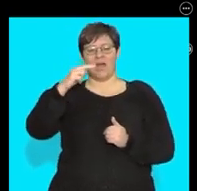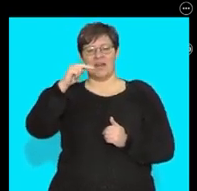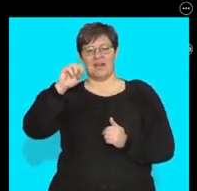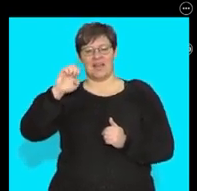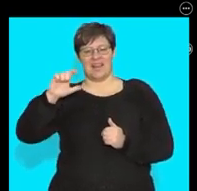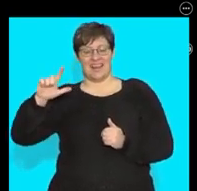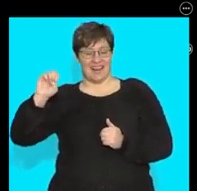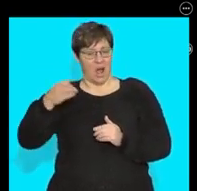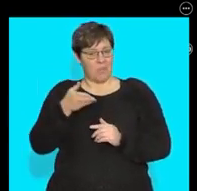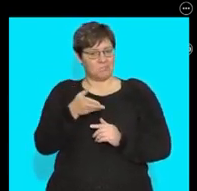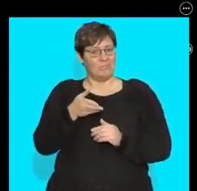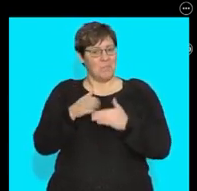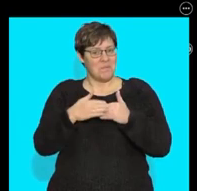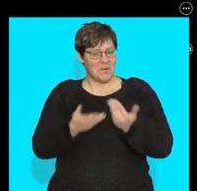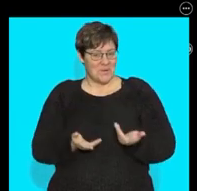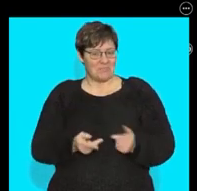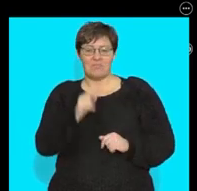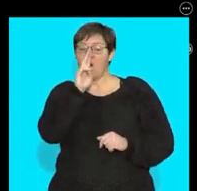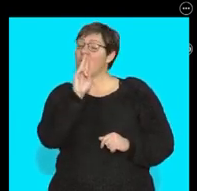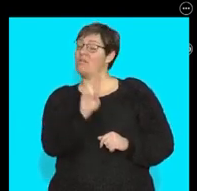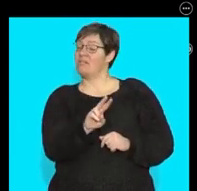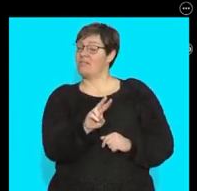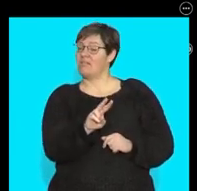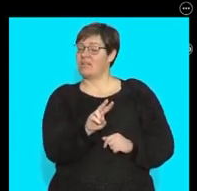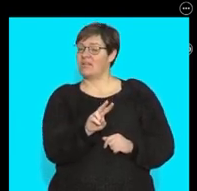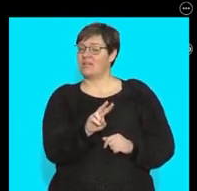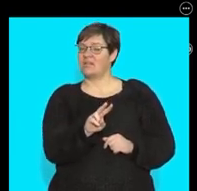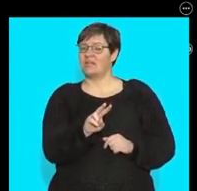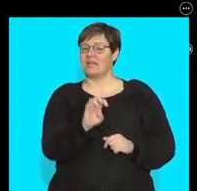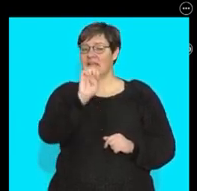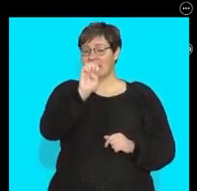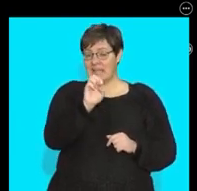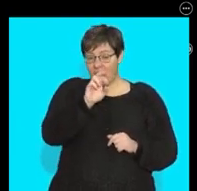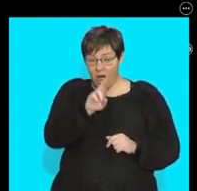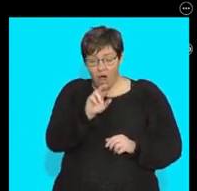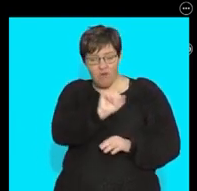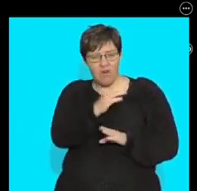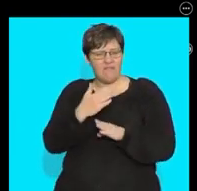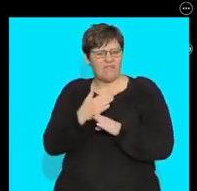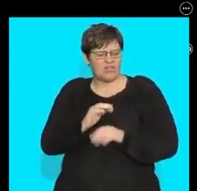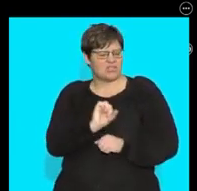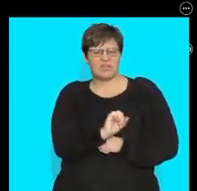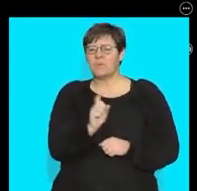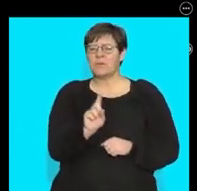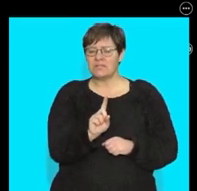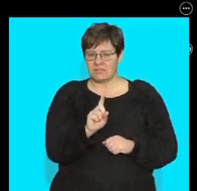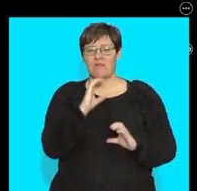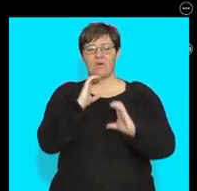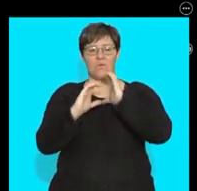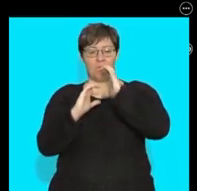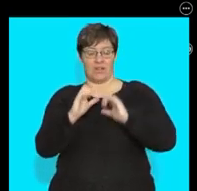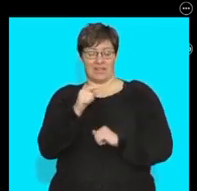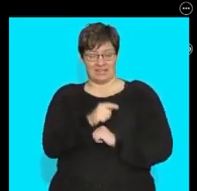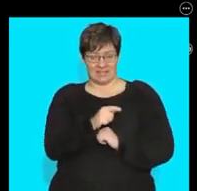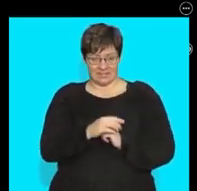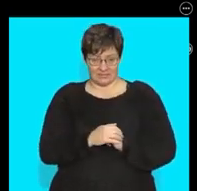them. Now, if I say to you, if we look at the function of the endoplasmic reticulum, the most important thing you need